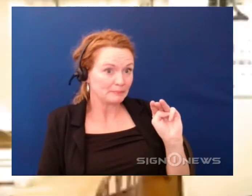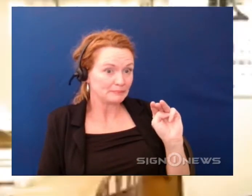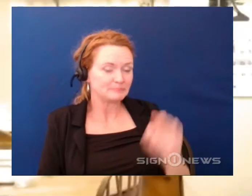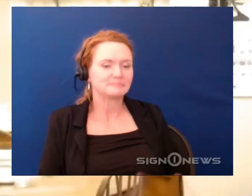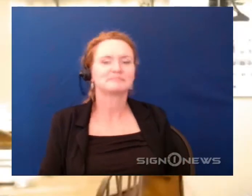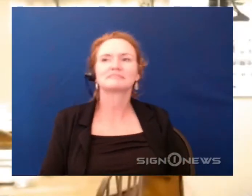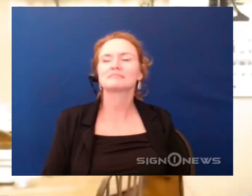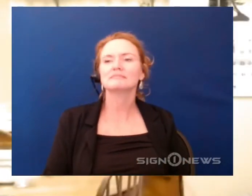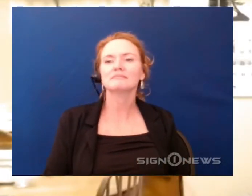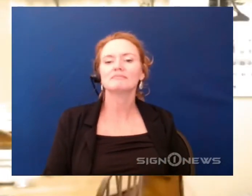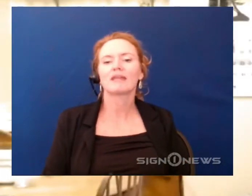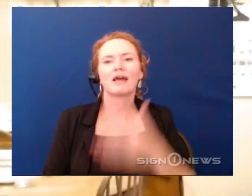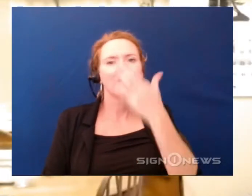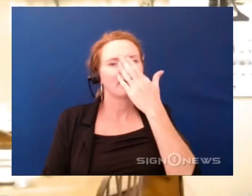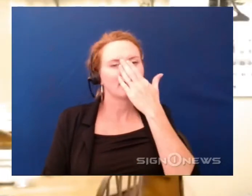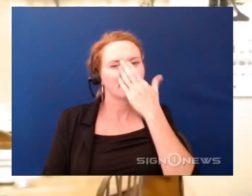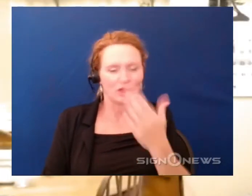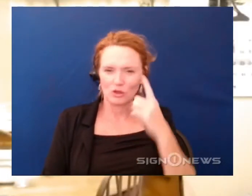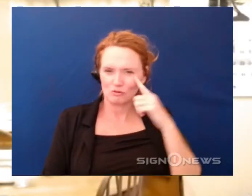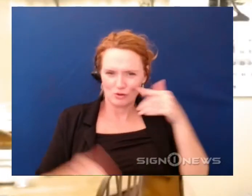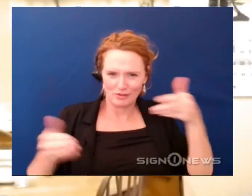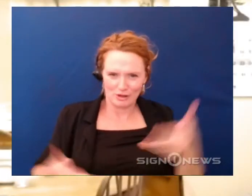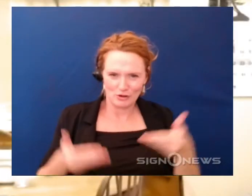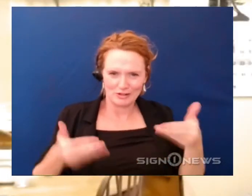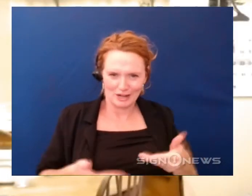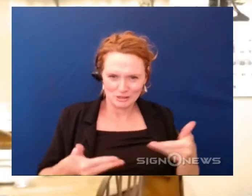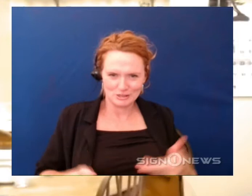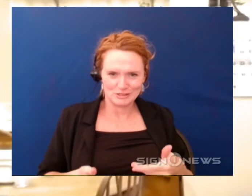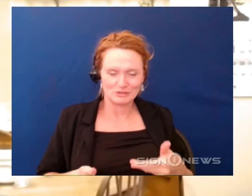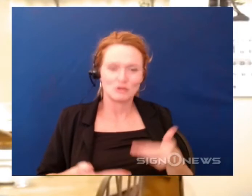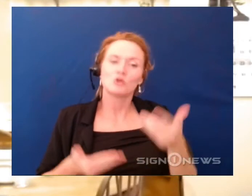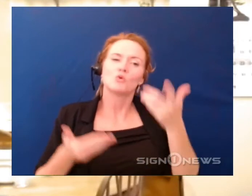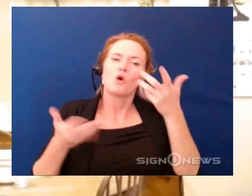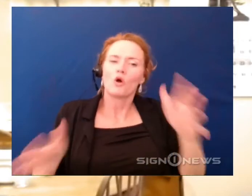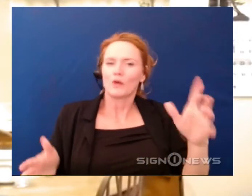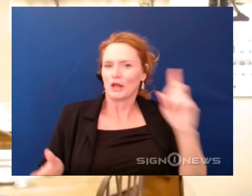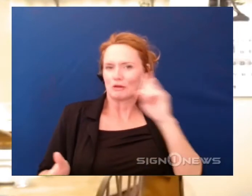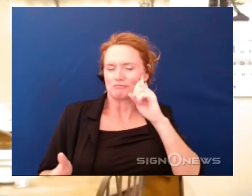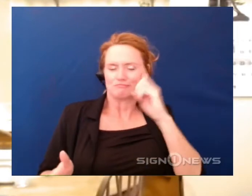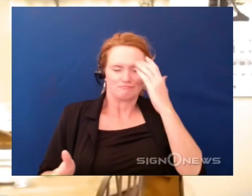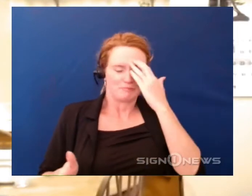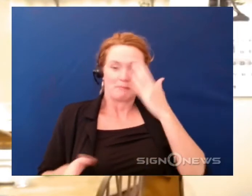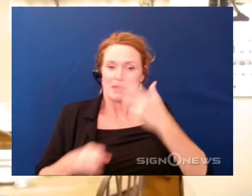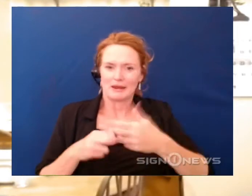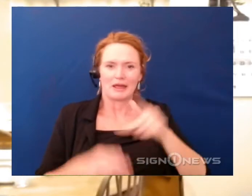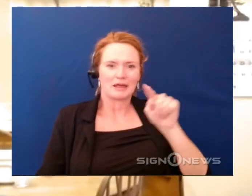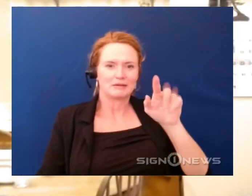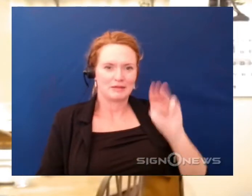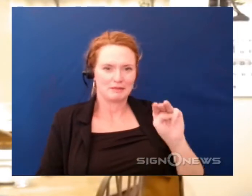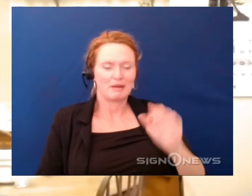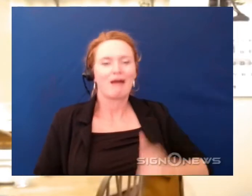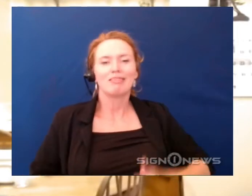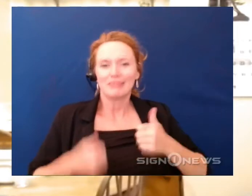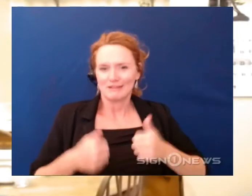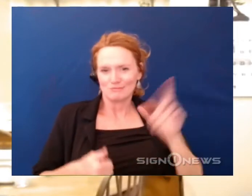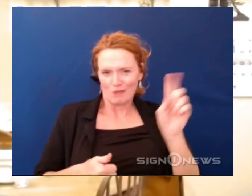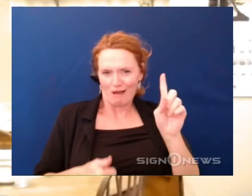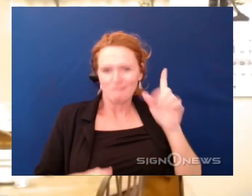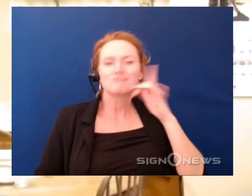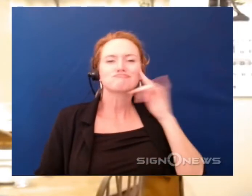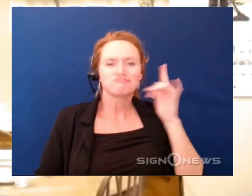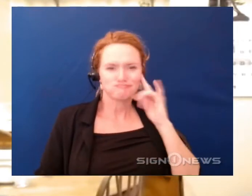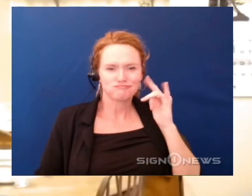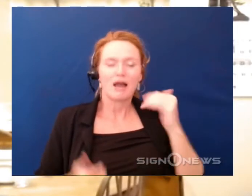Thank you, Tana, for the introduction. As you already heard, my name is Tim and I live in California, and I